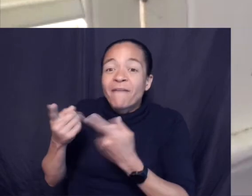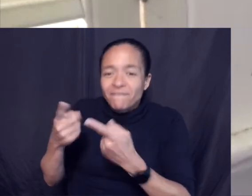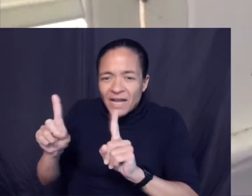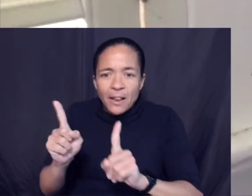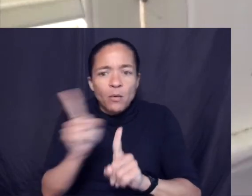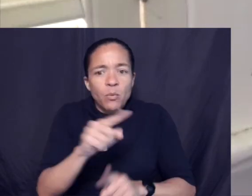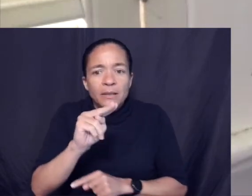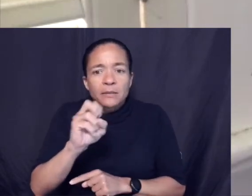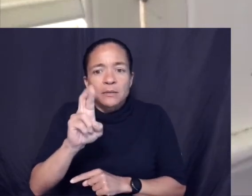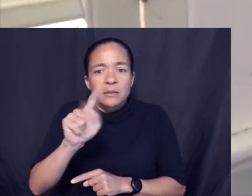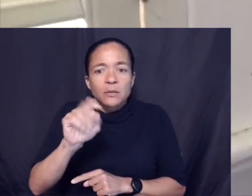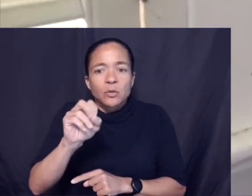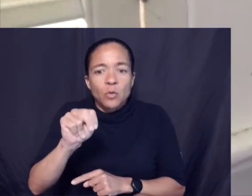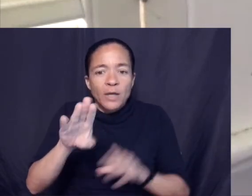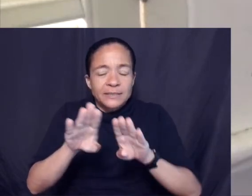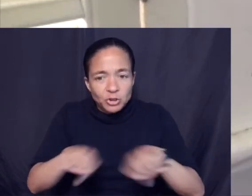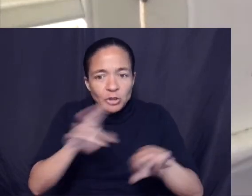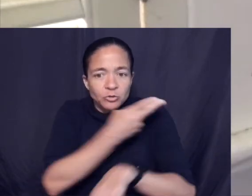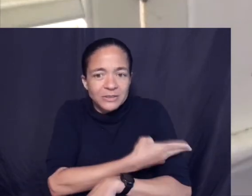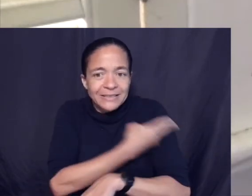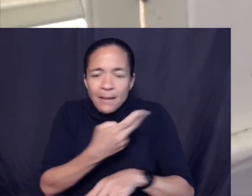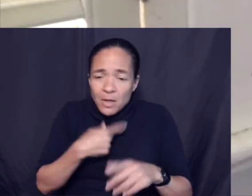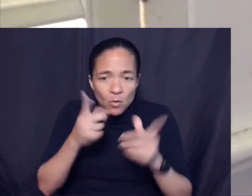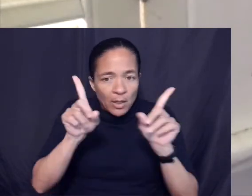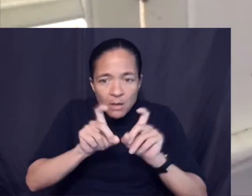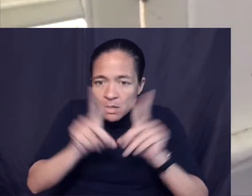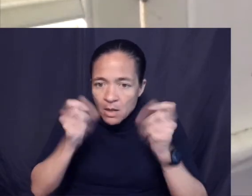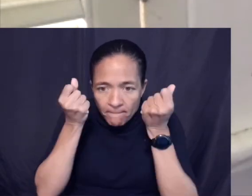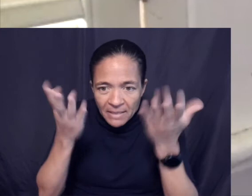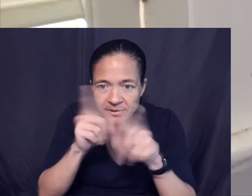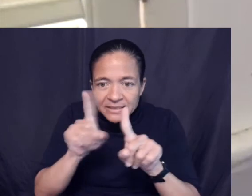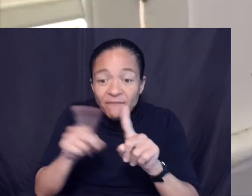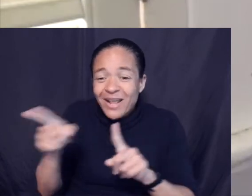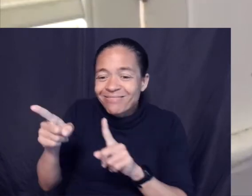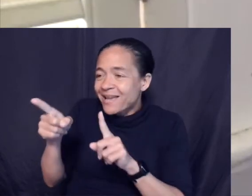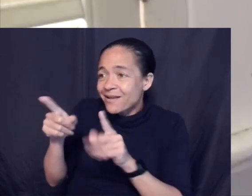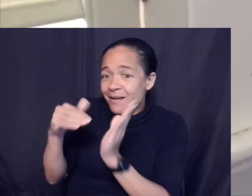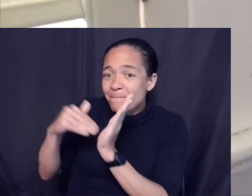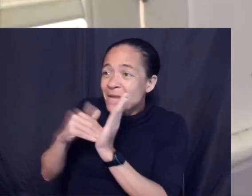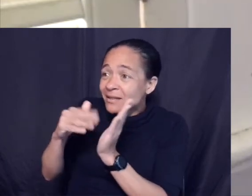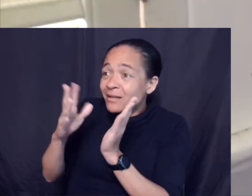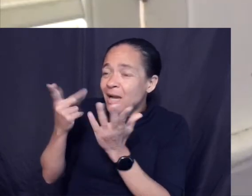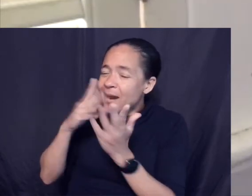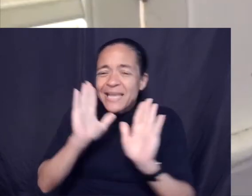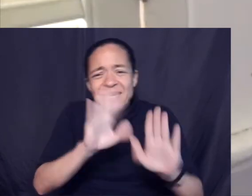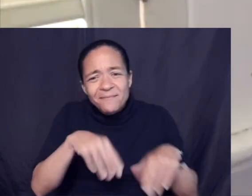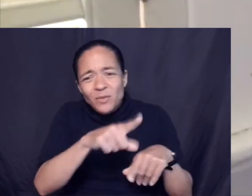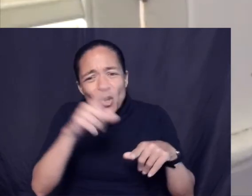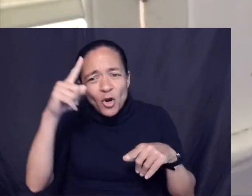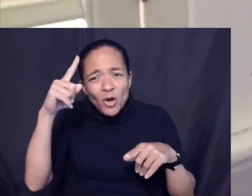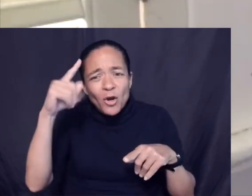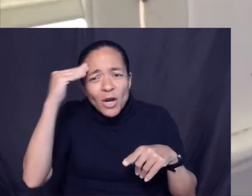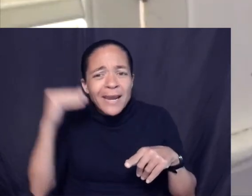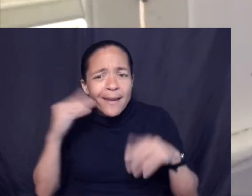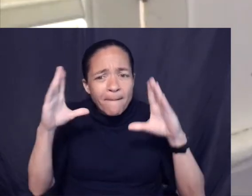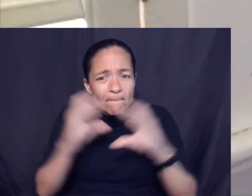and we went to Norton Children's. We tried all sorts of different things, and we kept seeing pediatricians who were like, her head is small,